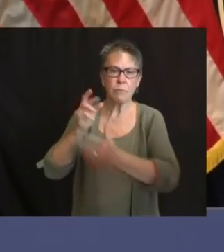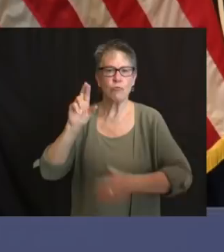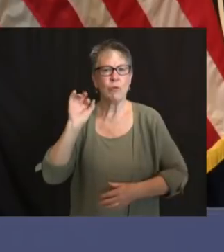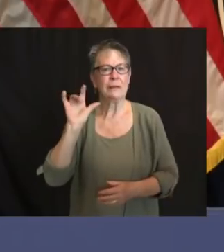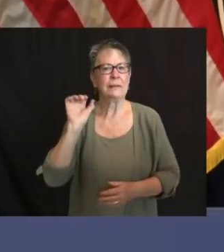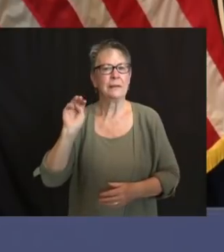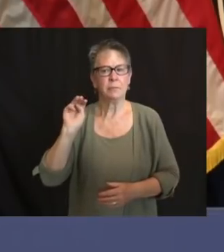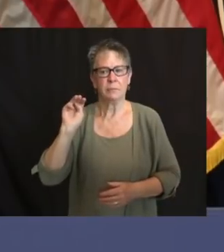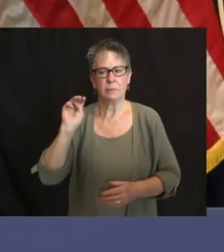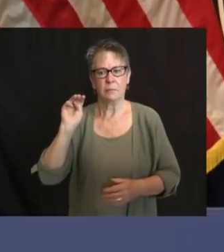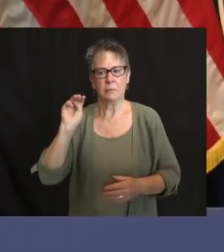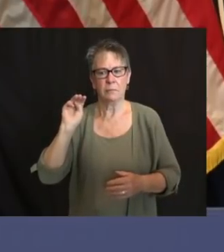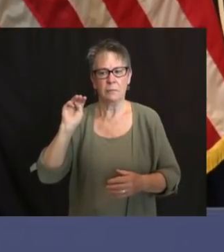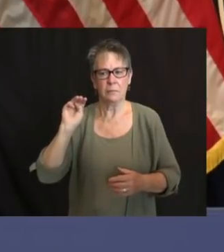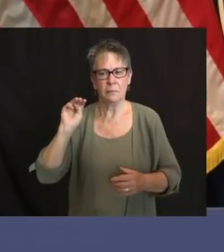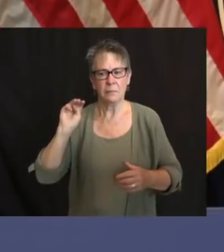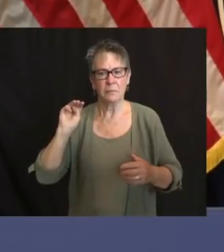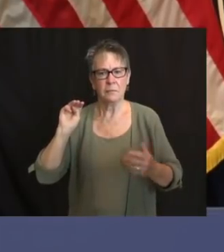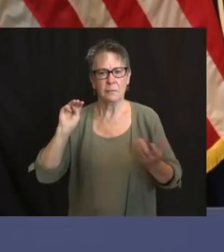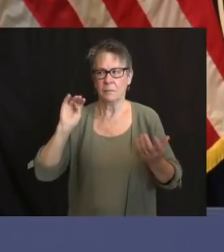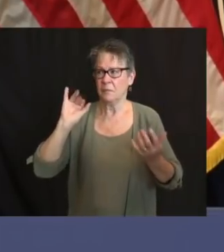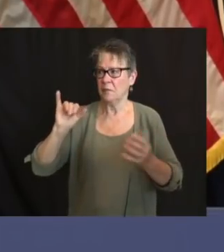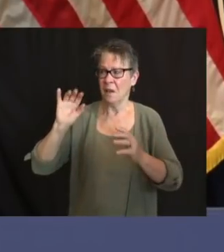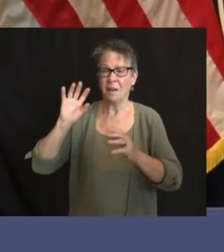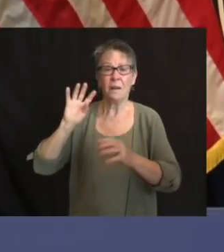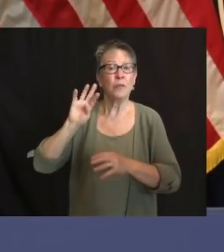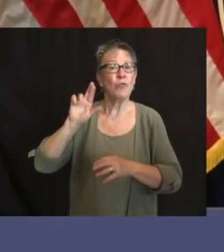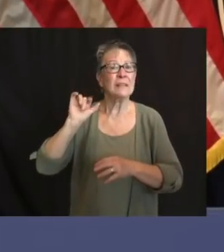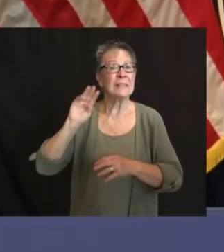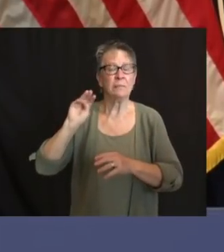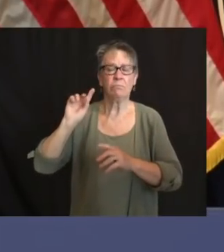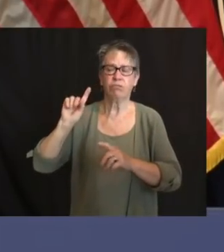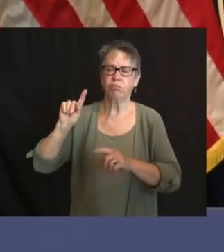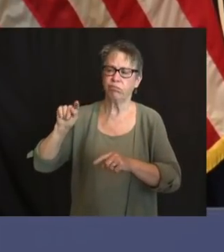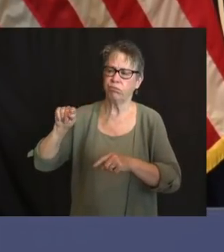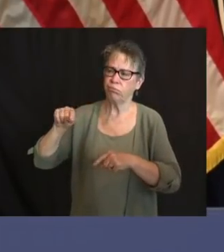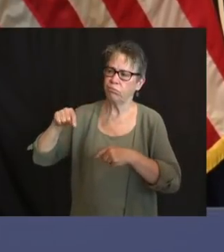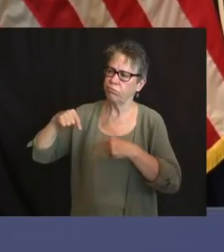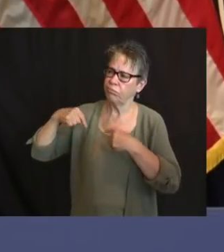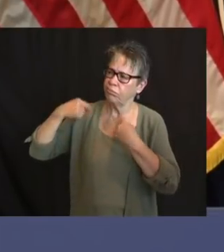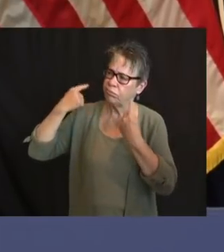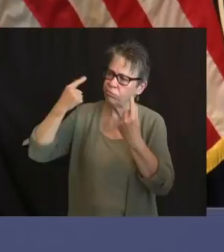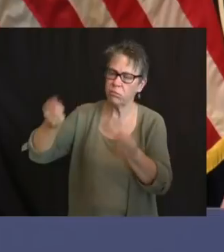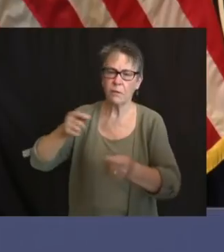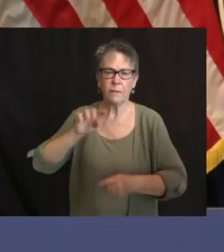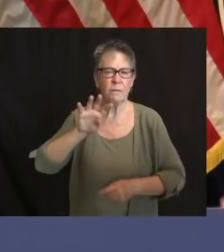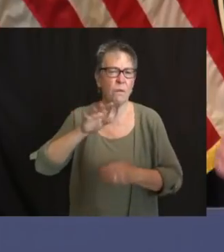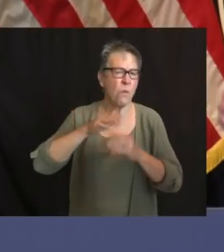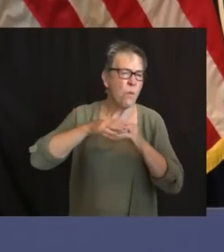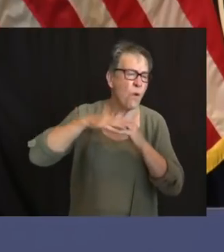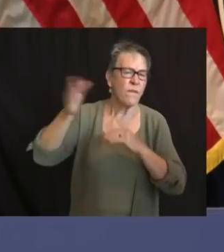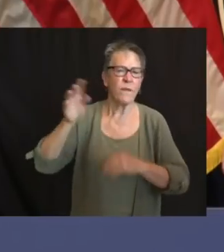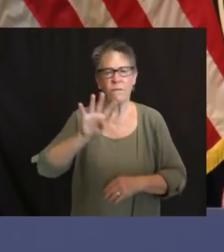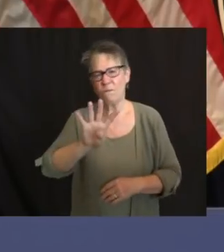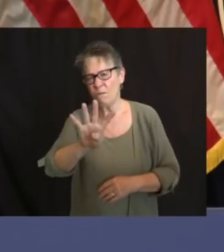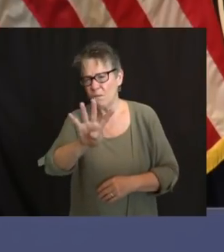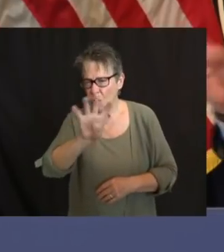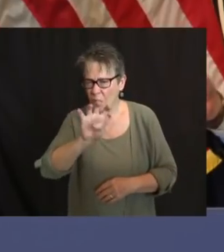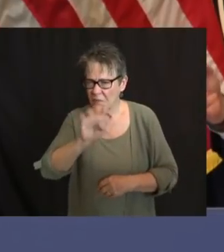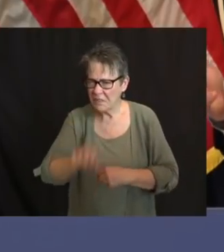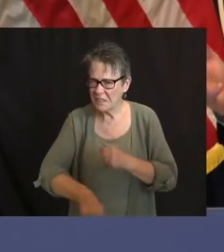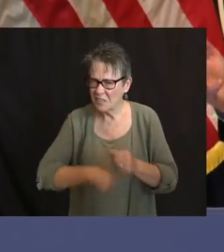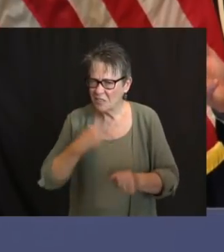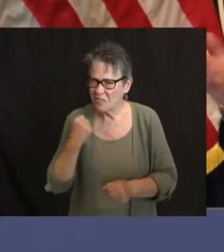that. Stand up peacefully and demand action. Now, do it with a face covering.